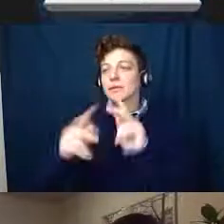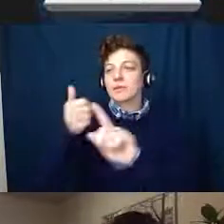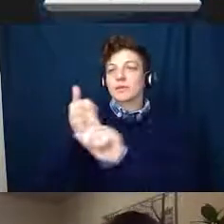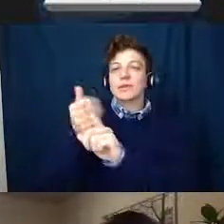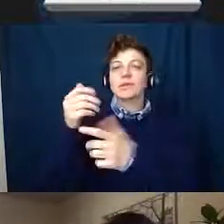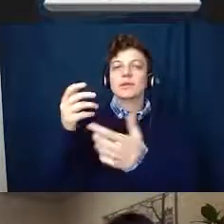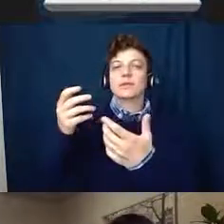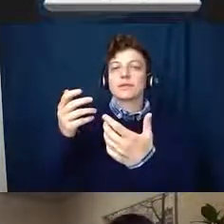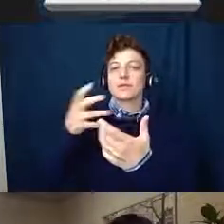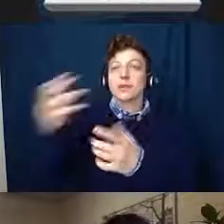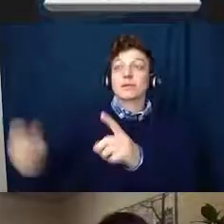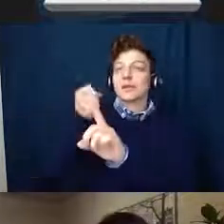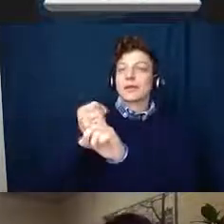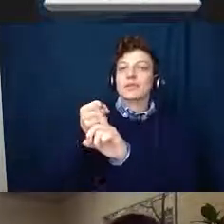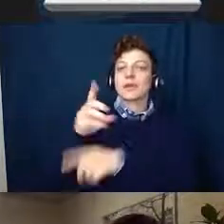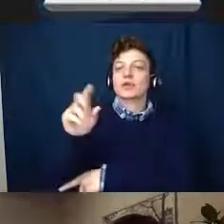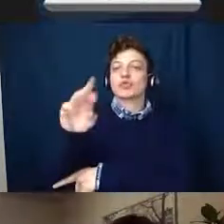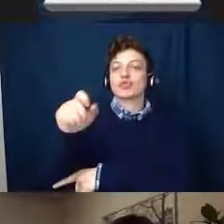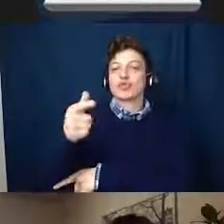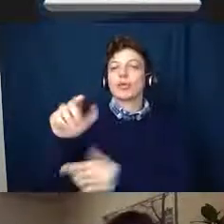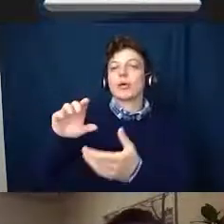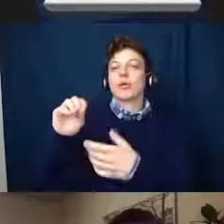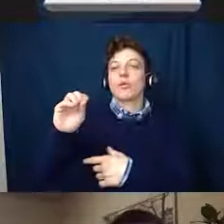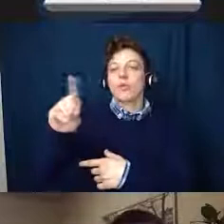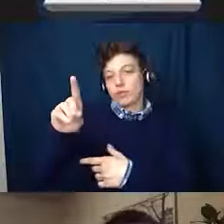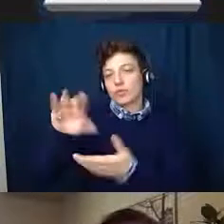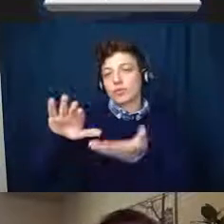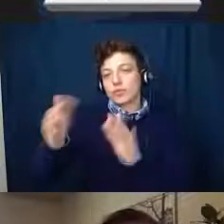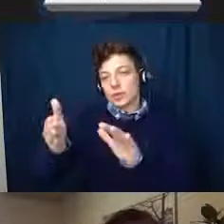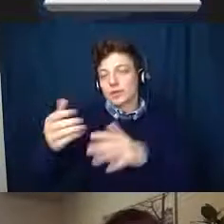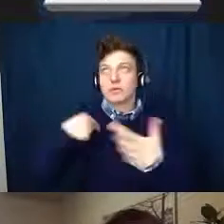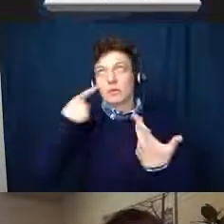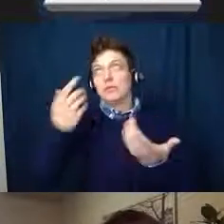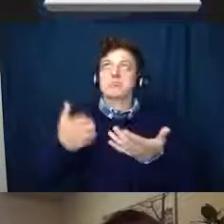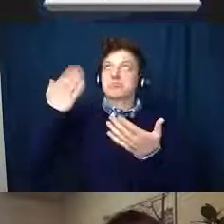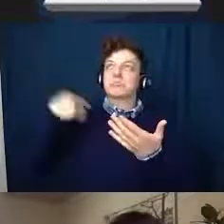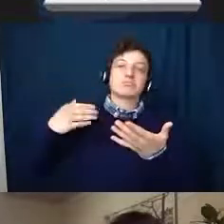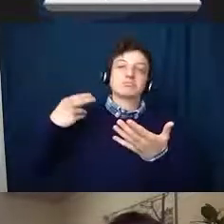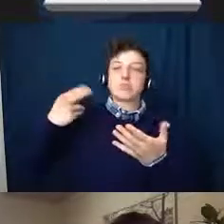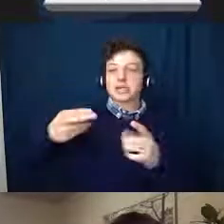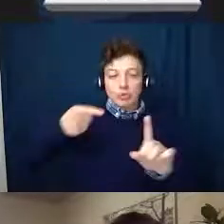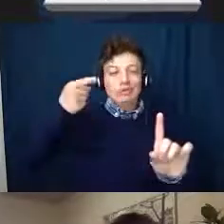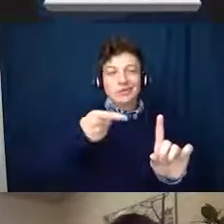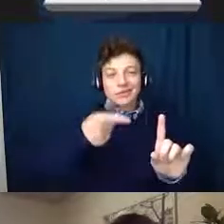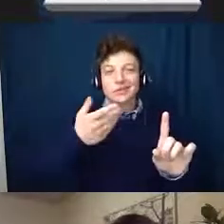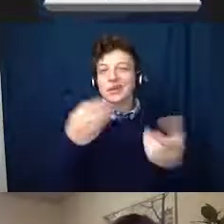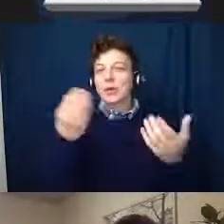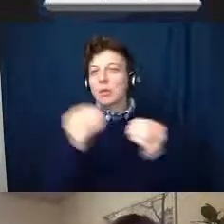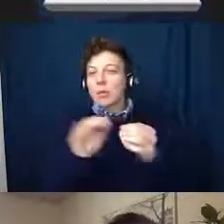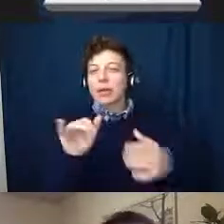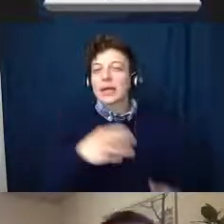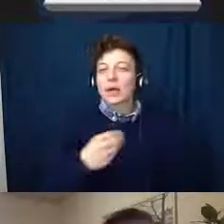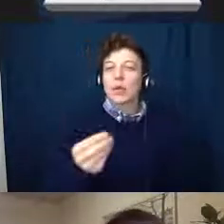think historically, the opioid epidemic or the opioid crisis was thought of as a fairly white suburban